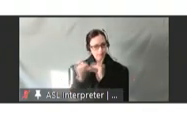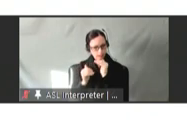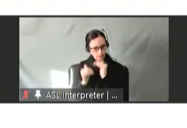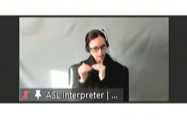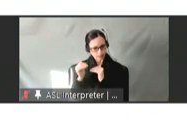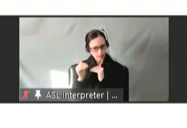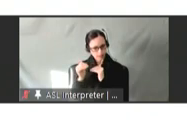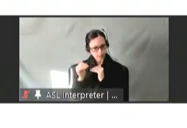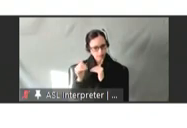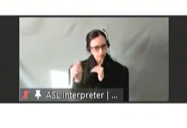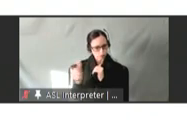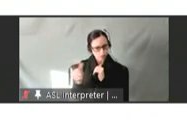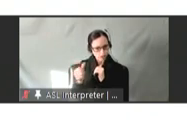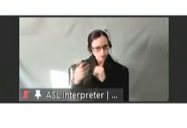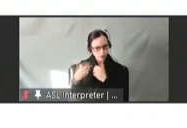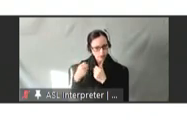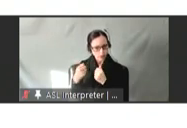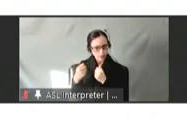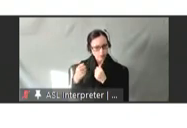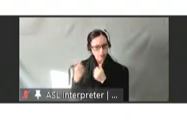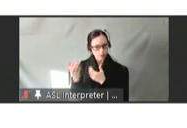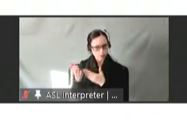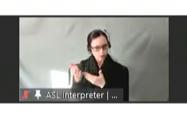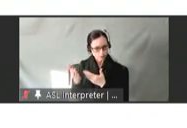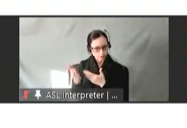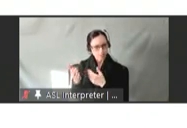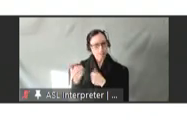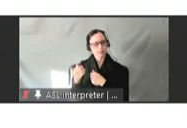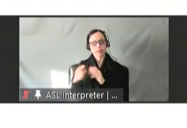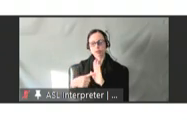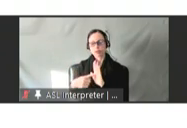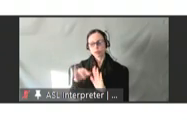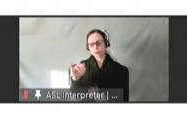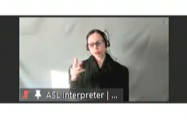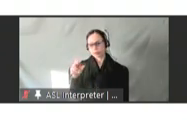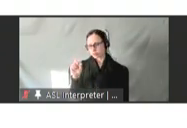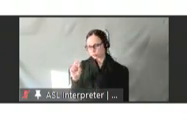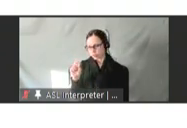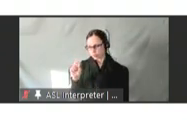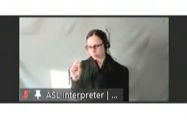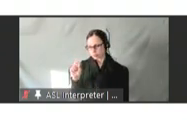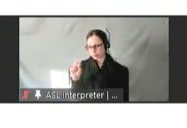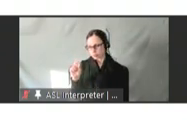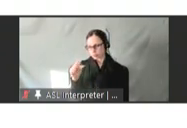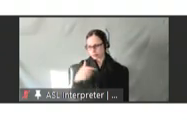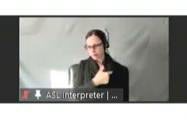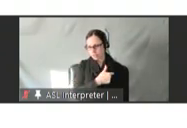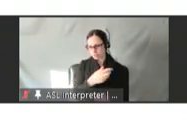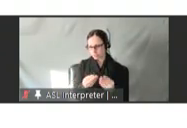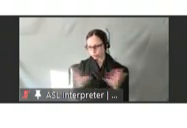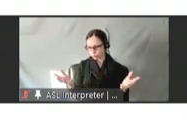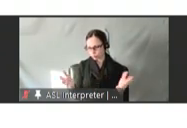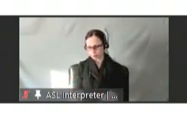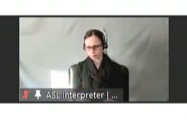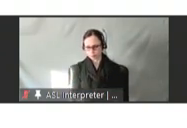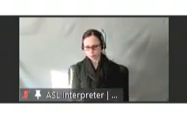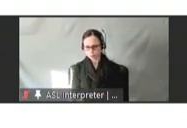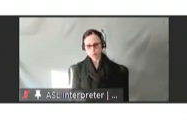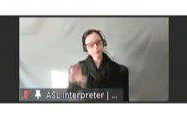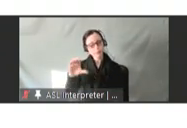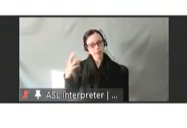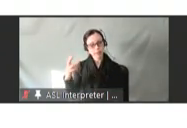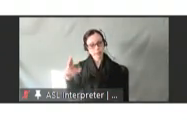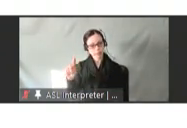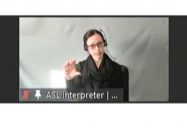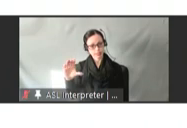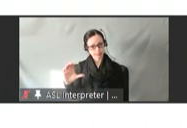tribal health programs, and urban Indian organizations that chose IHS for vaccine distribution. The CDC